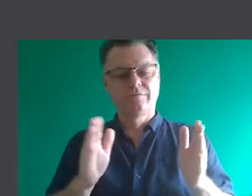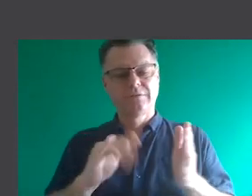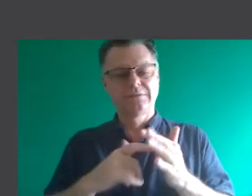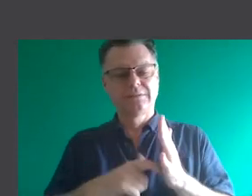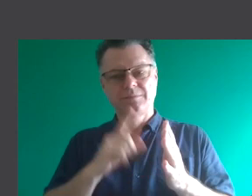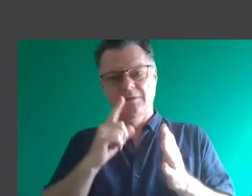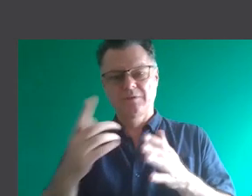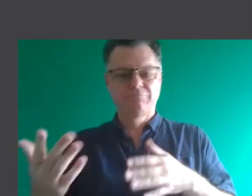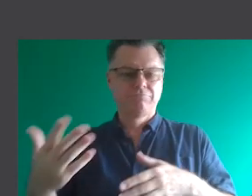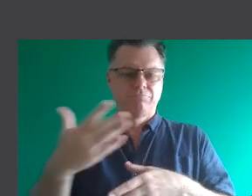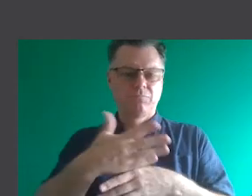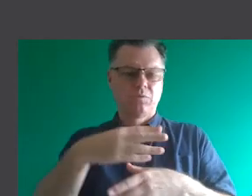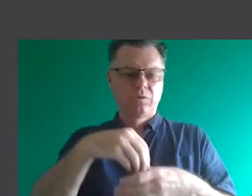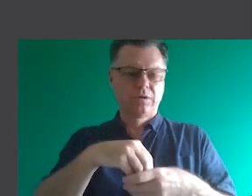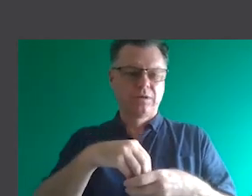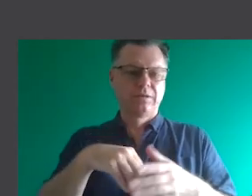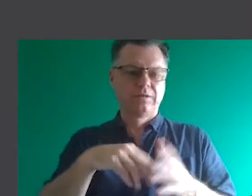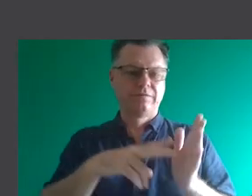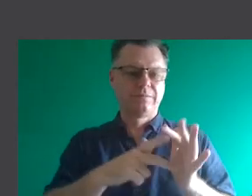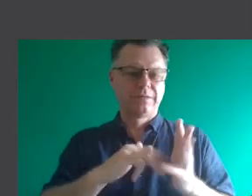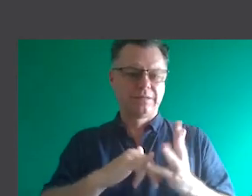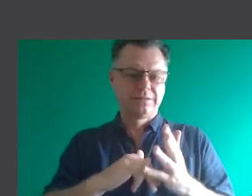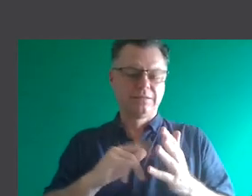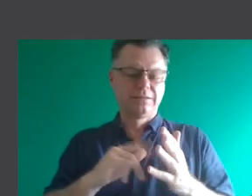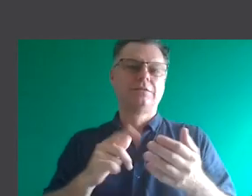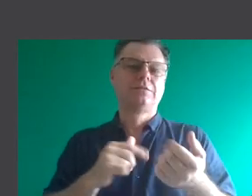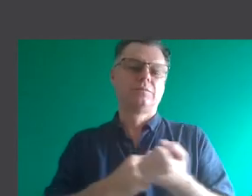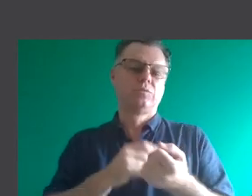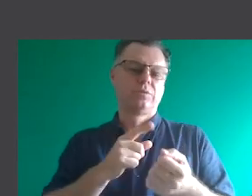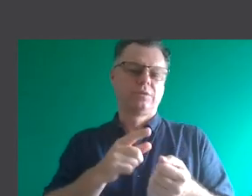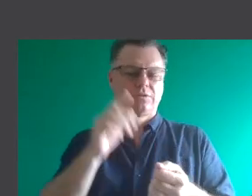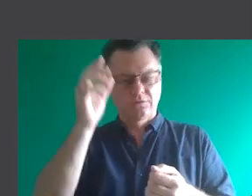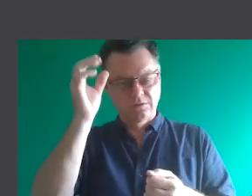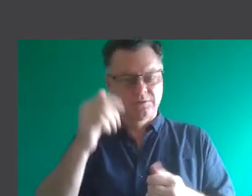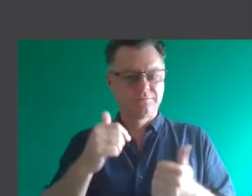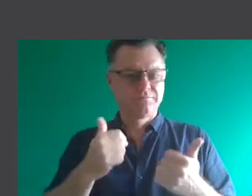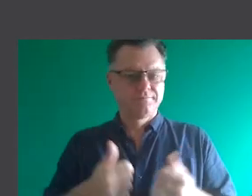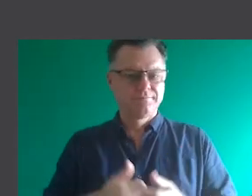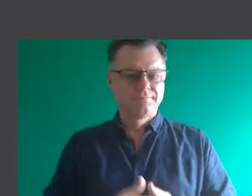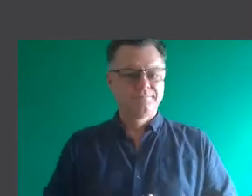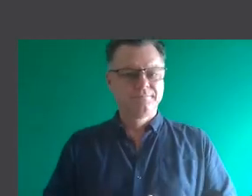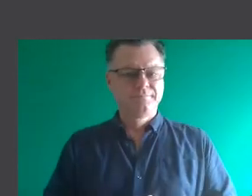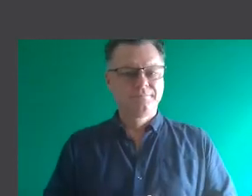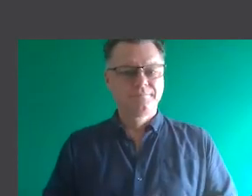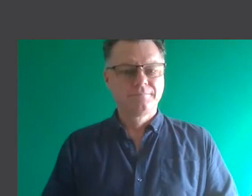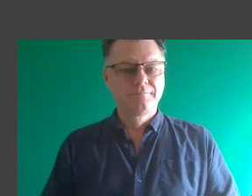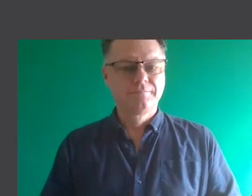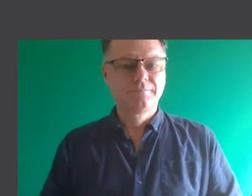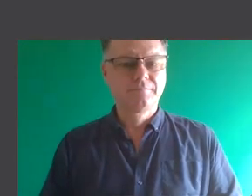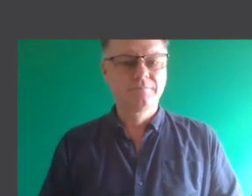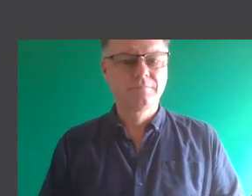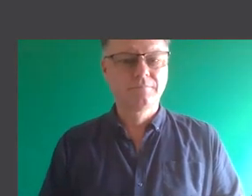people from the private sector and underlined that importance of public service.